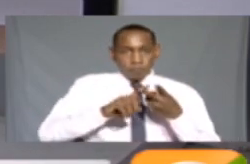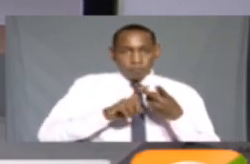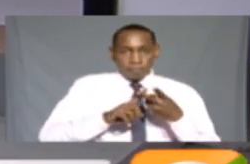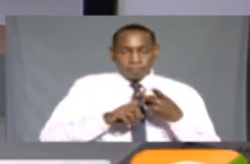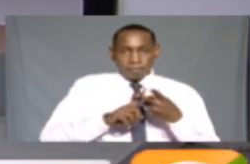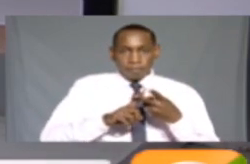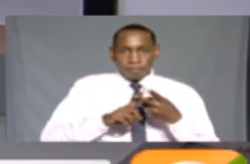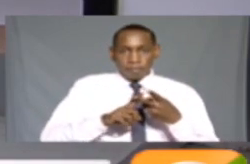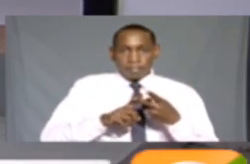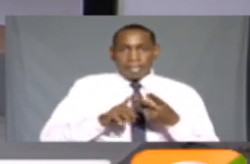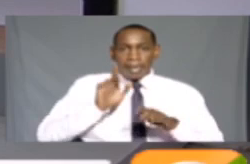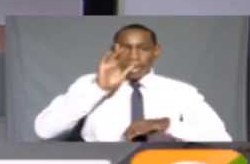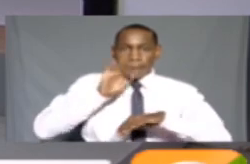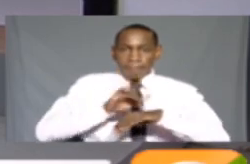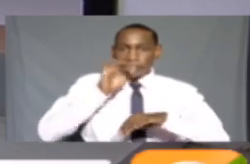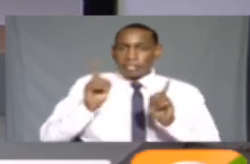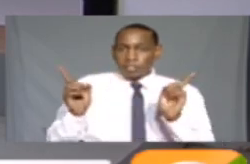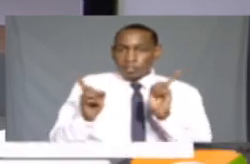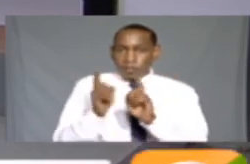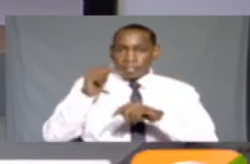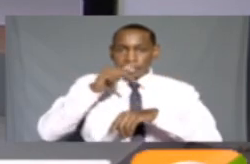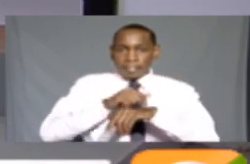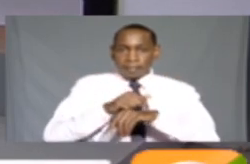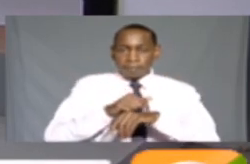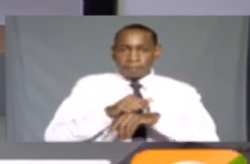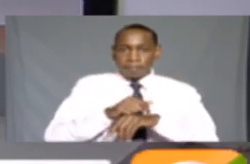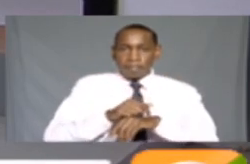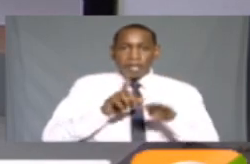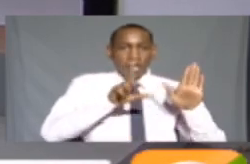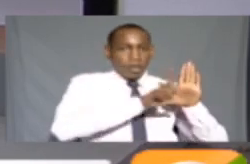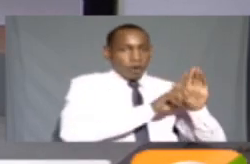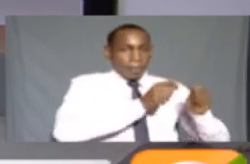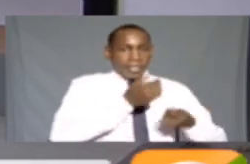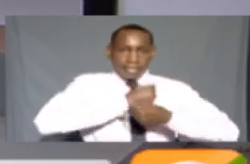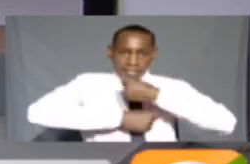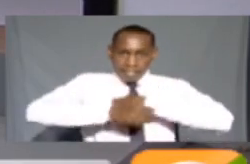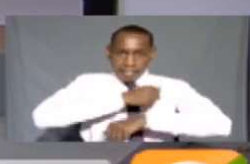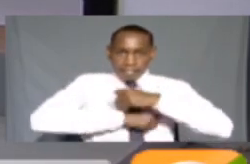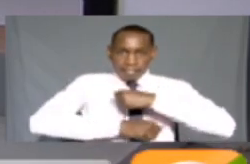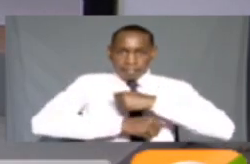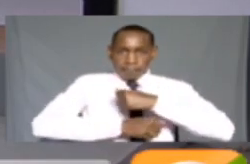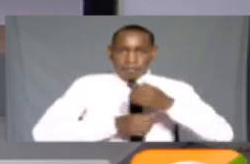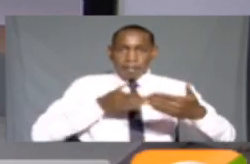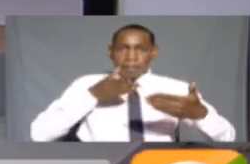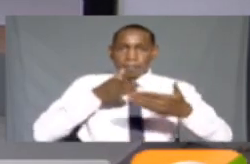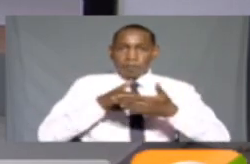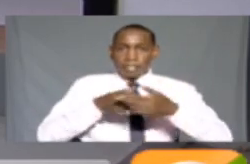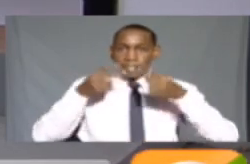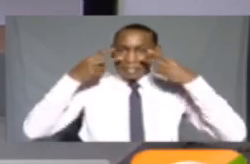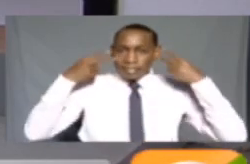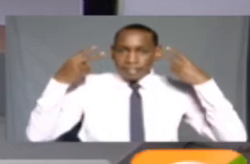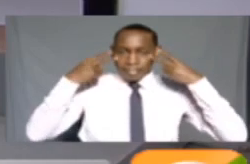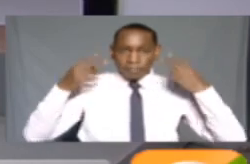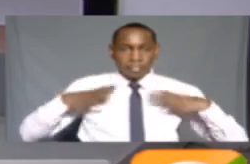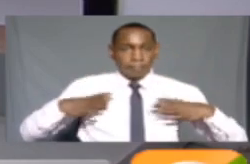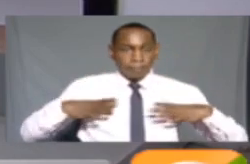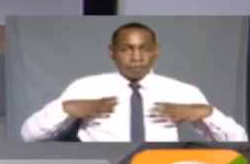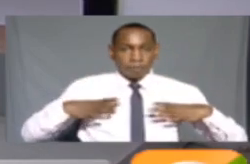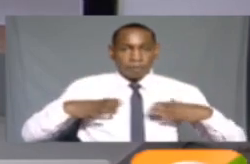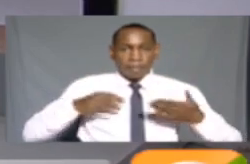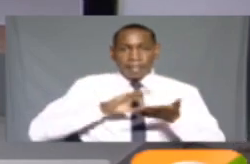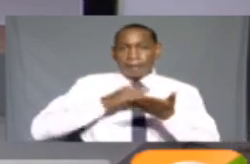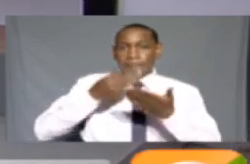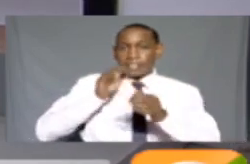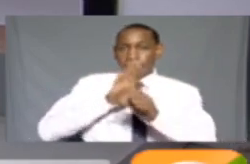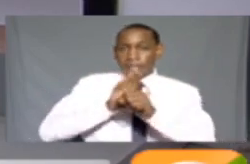would be disrupting, even if temporarily, illegal activity. You would be starving, say, terrorists of funds, because